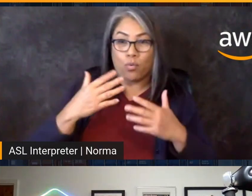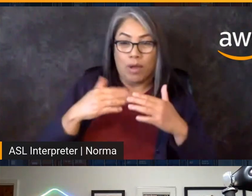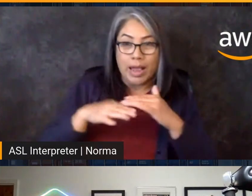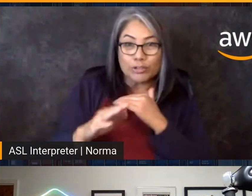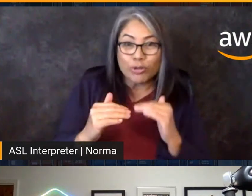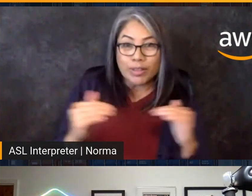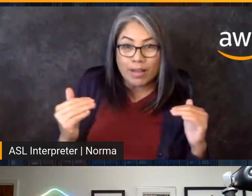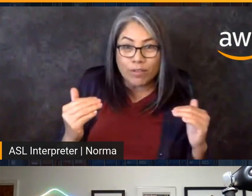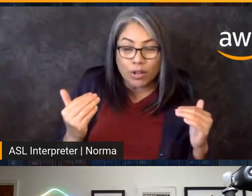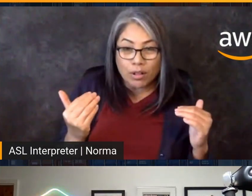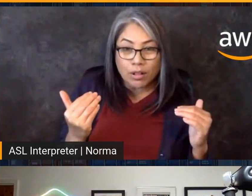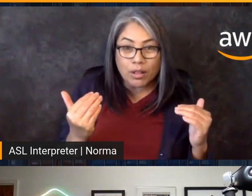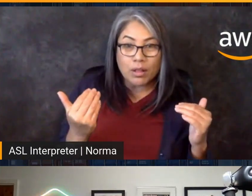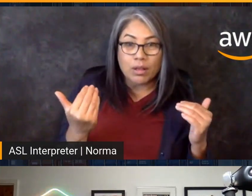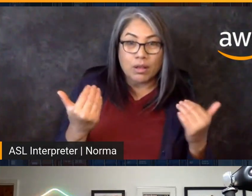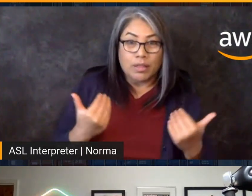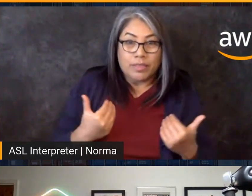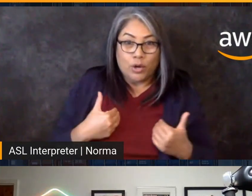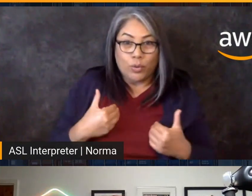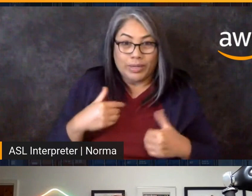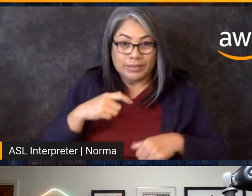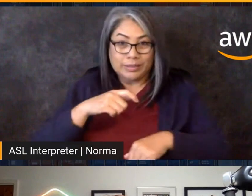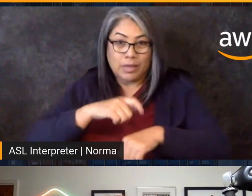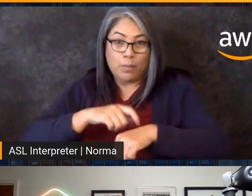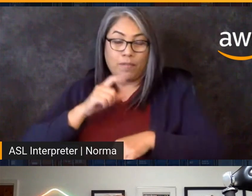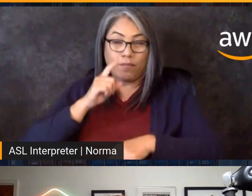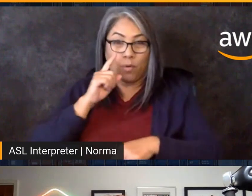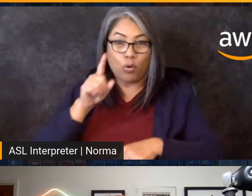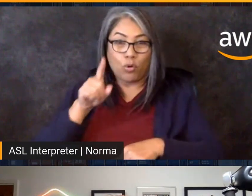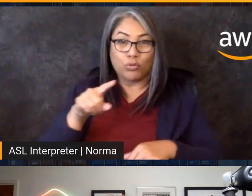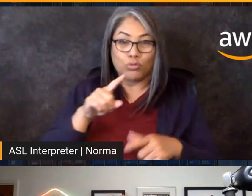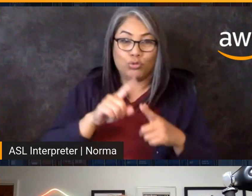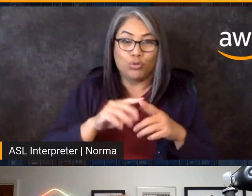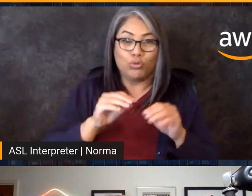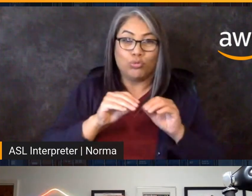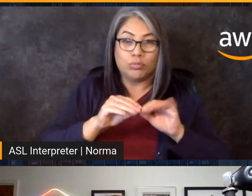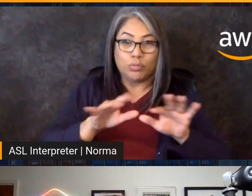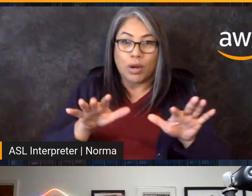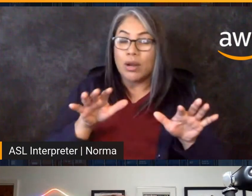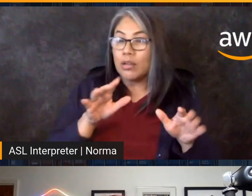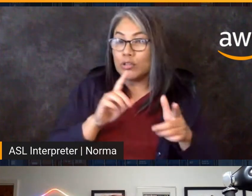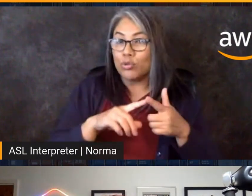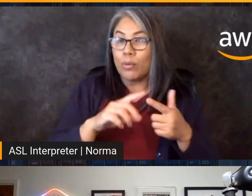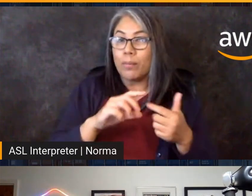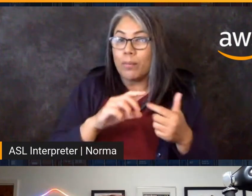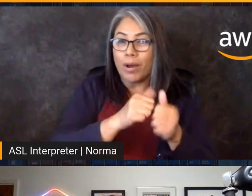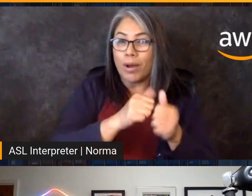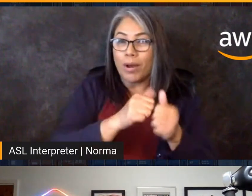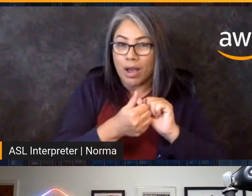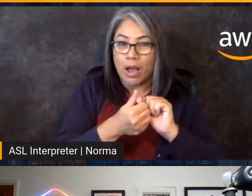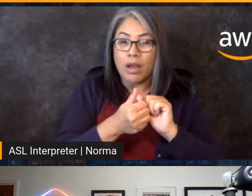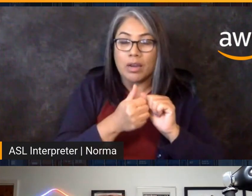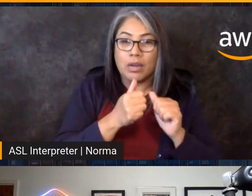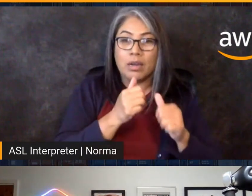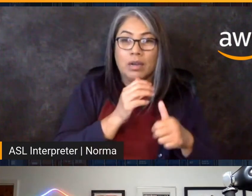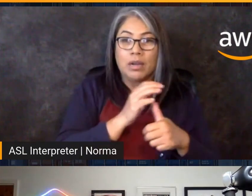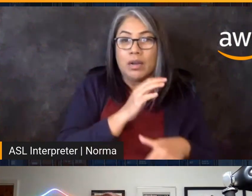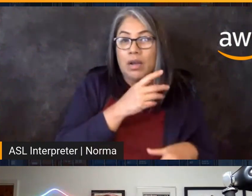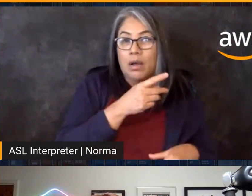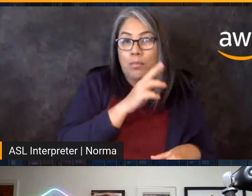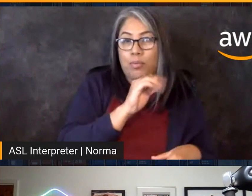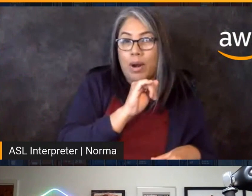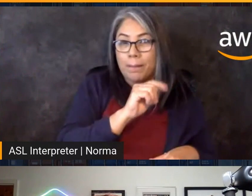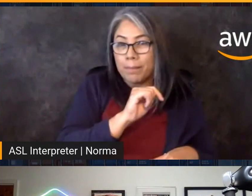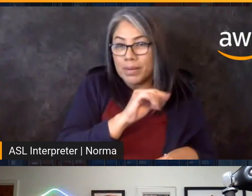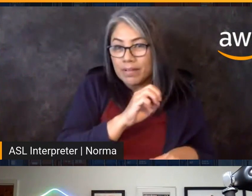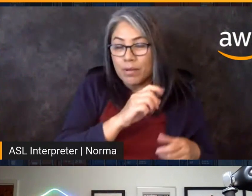there is time for a user space thread to modify a parameter before the kernel has actually